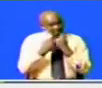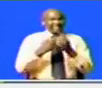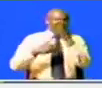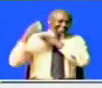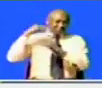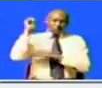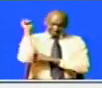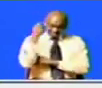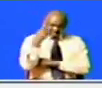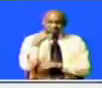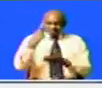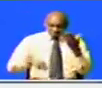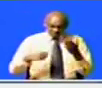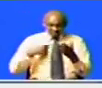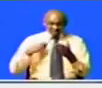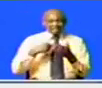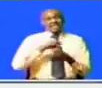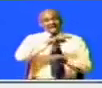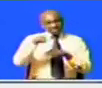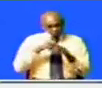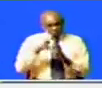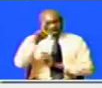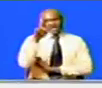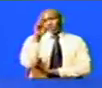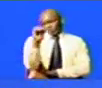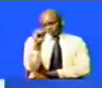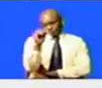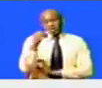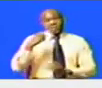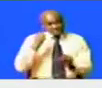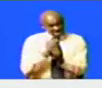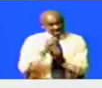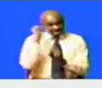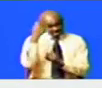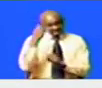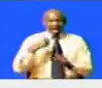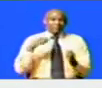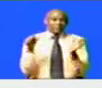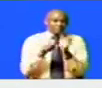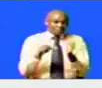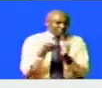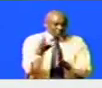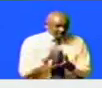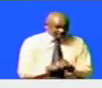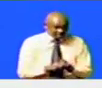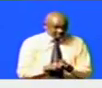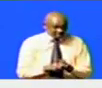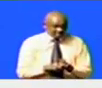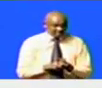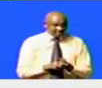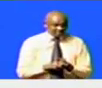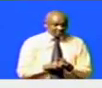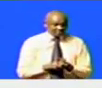country as the national returning officer that plunged the country into a further crisis than I found